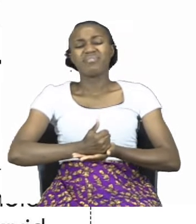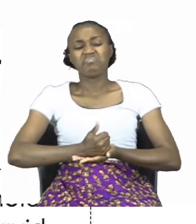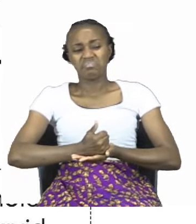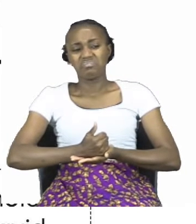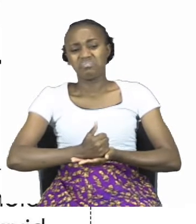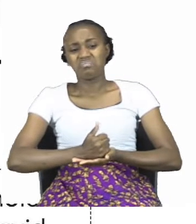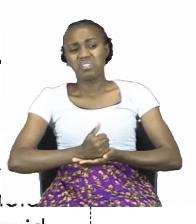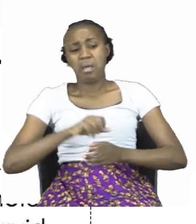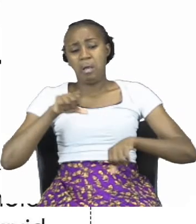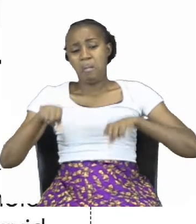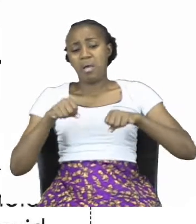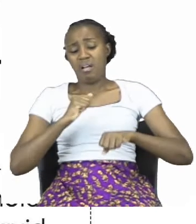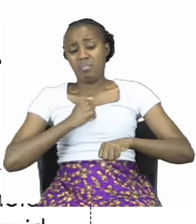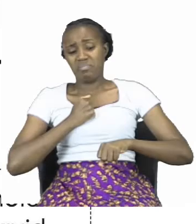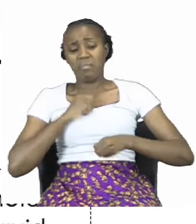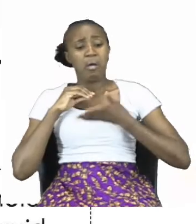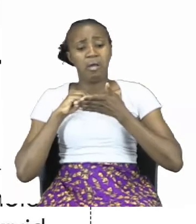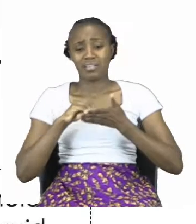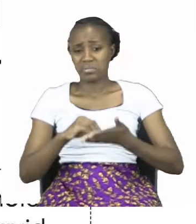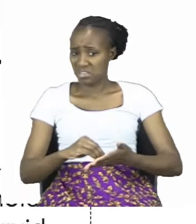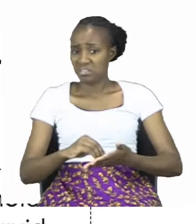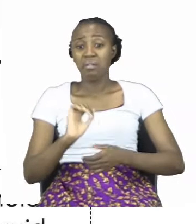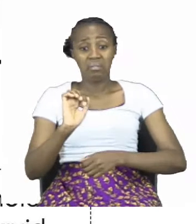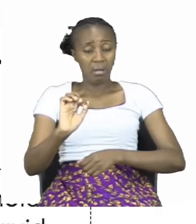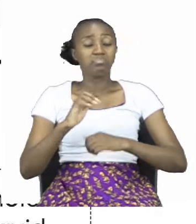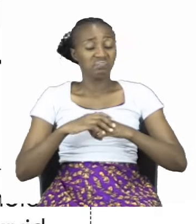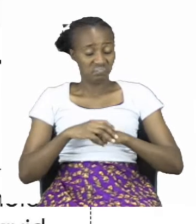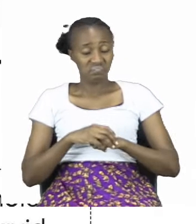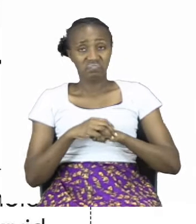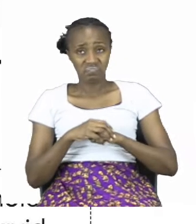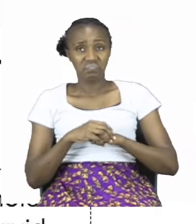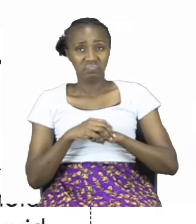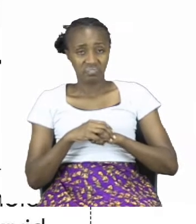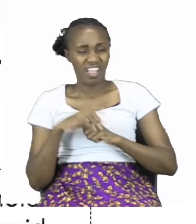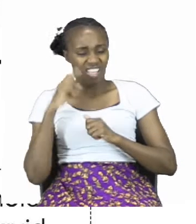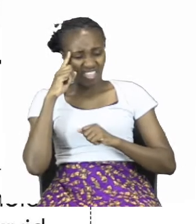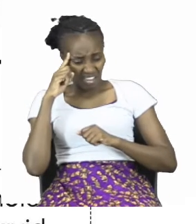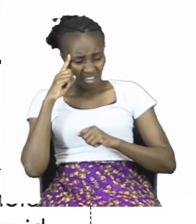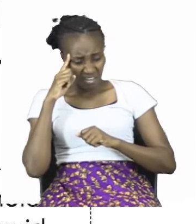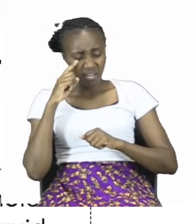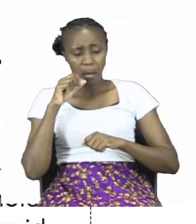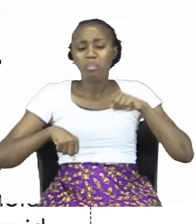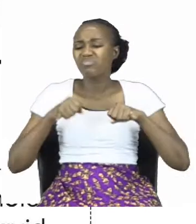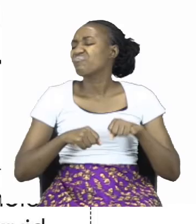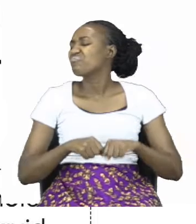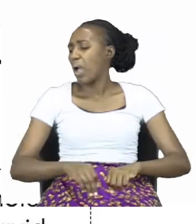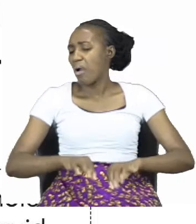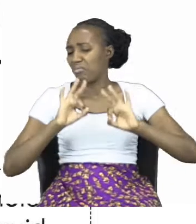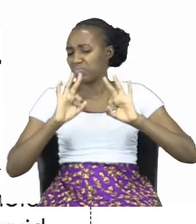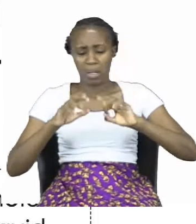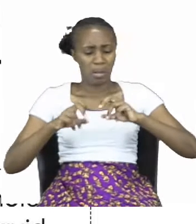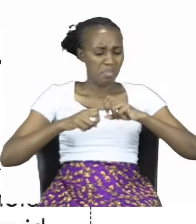bicycle had cost 3 times as much as David's bicycle.